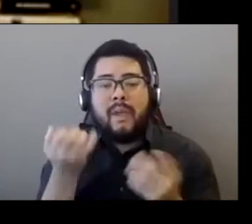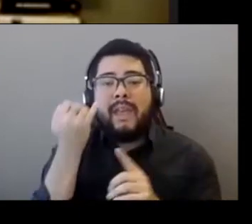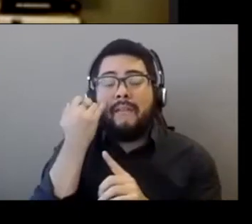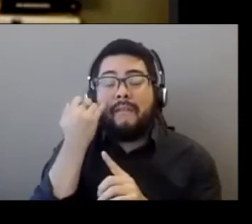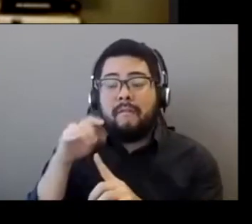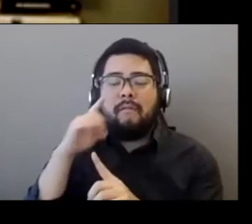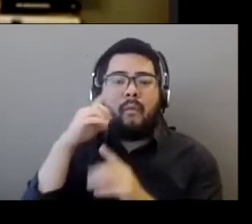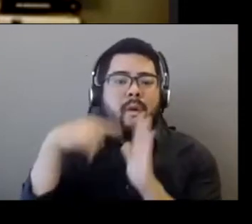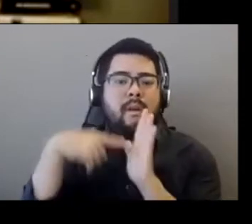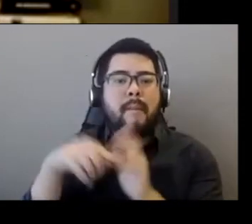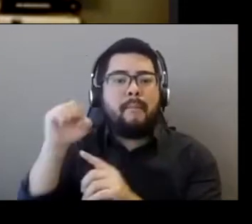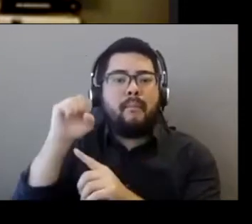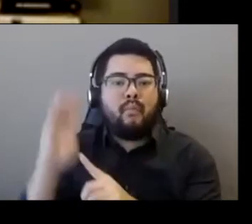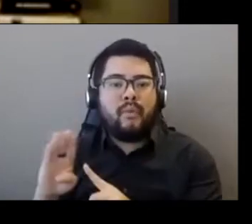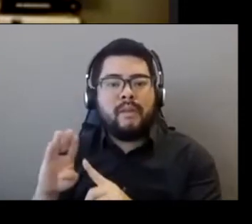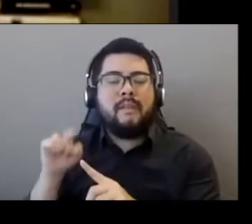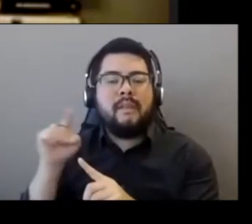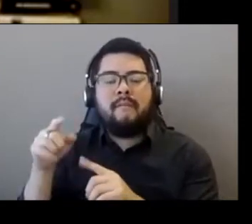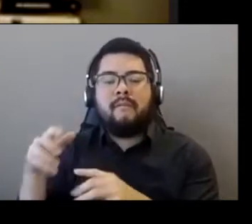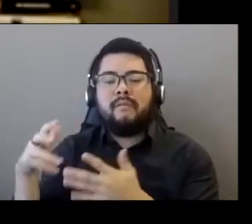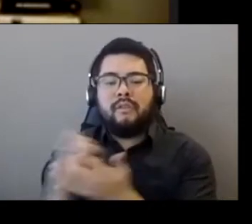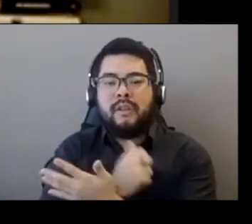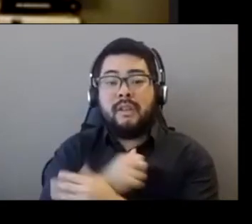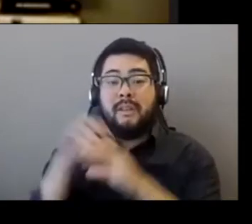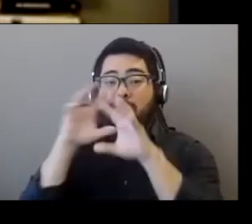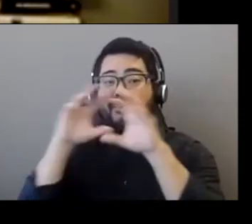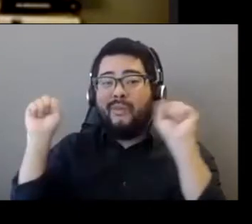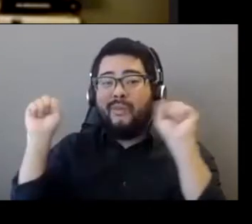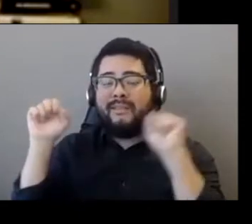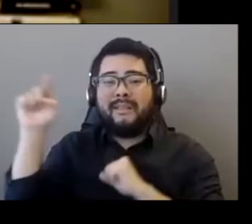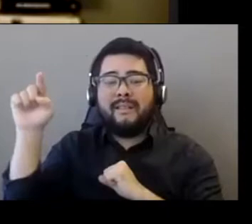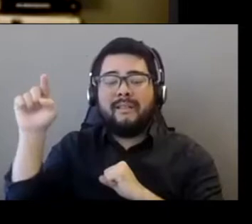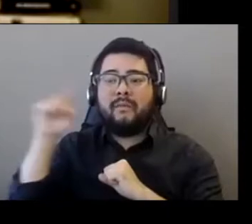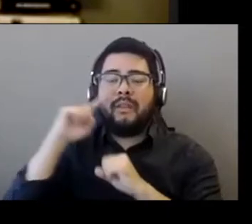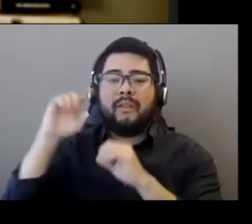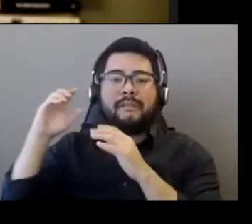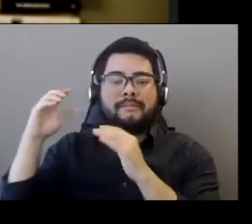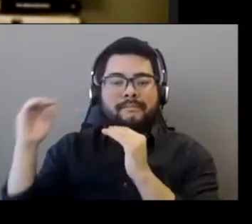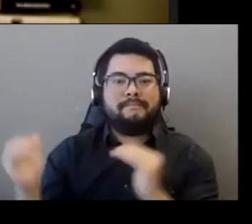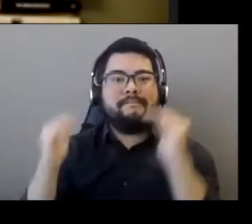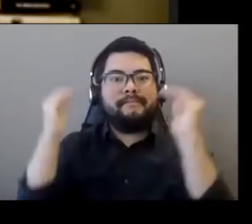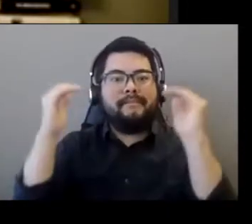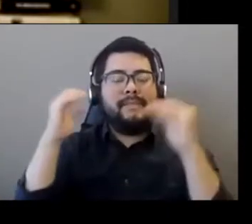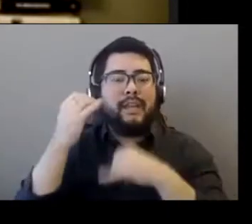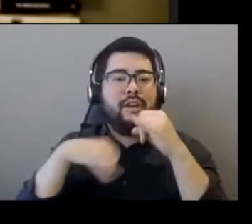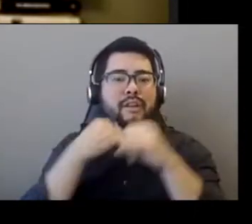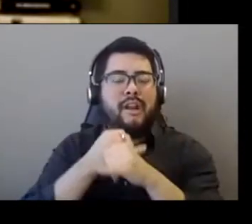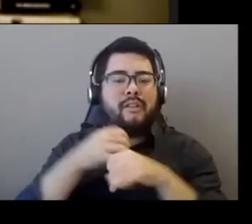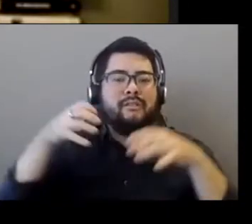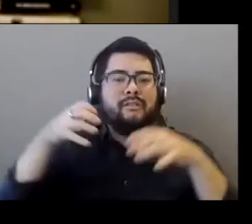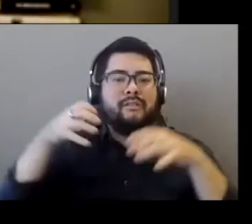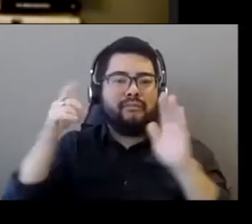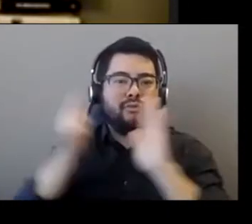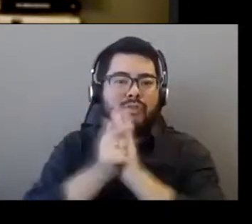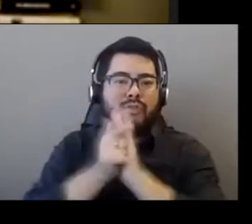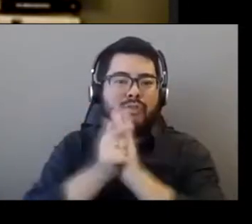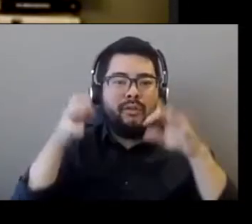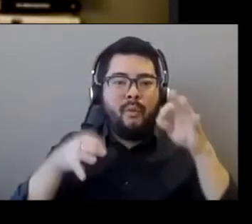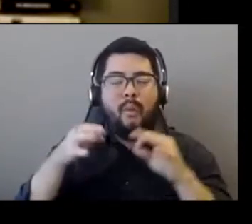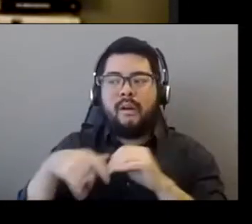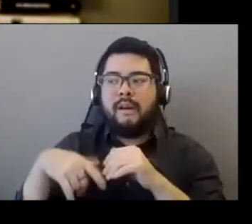have taken Jair Bolsonaro, the president, to the International Criminal Court in The Hague and charged him with